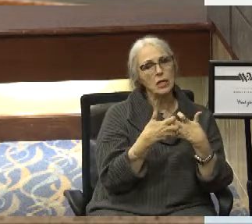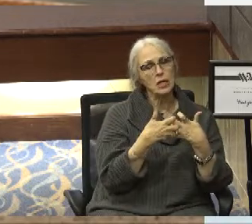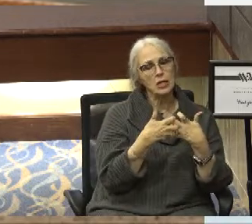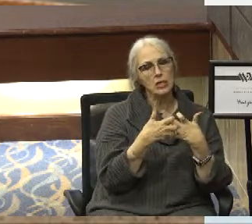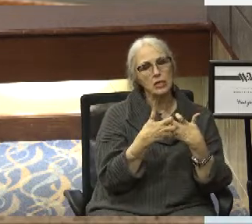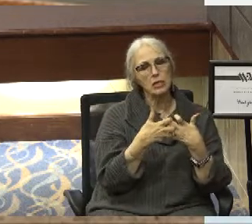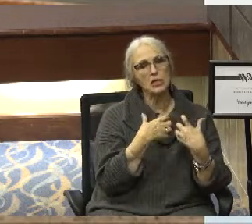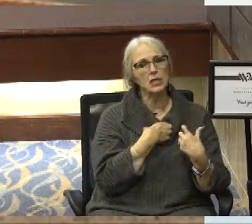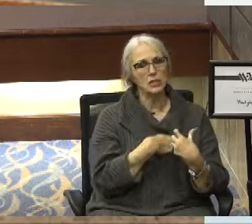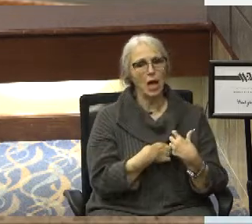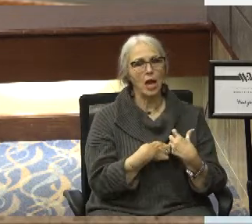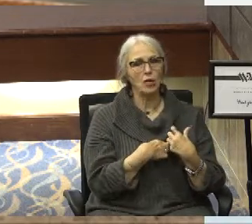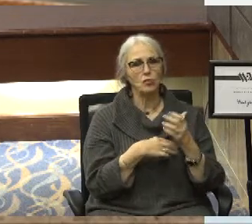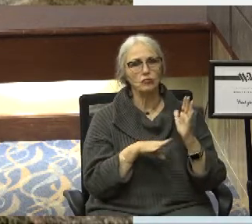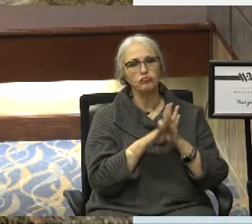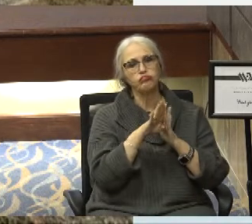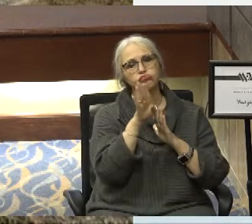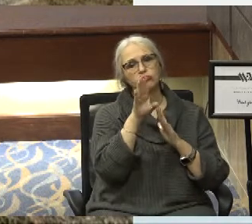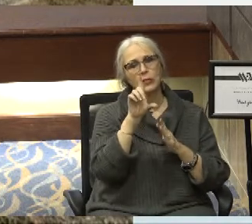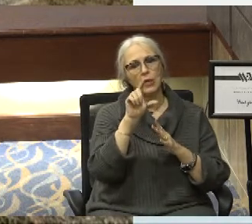being desired along LaSalle Avenue.